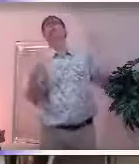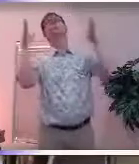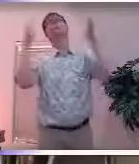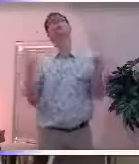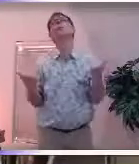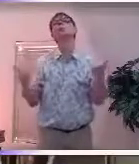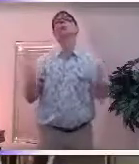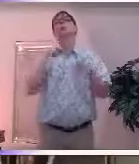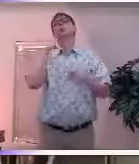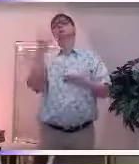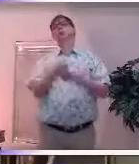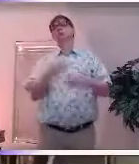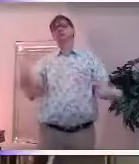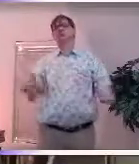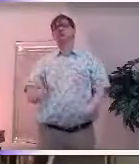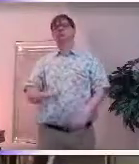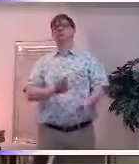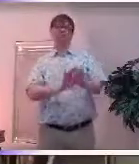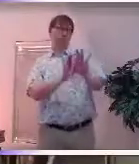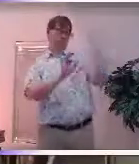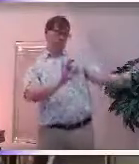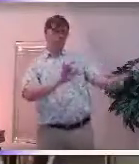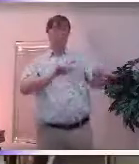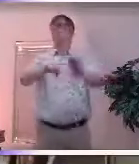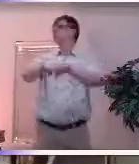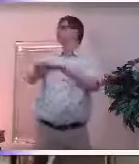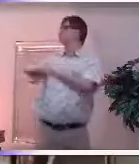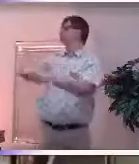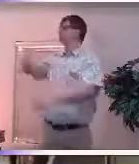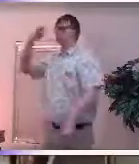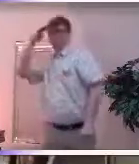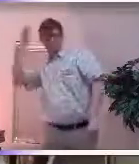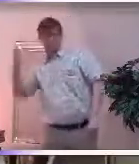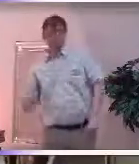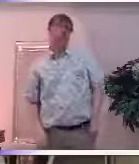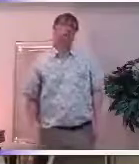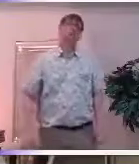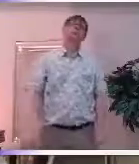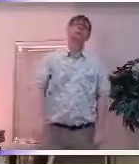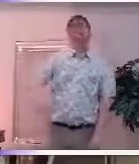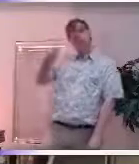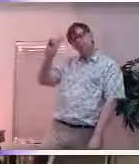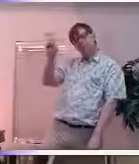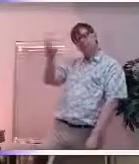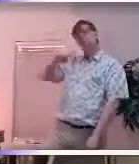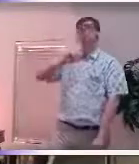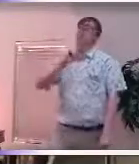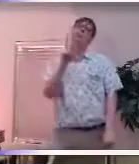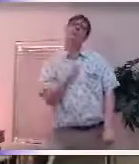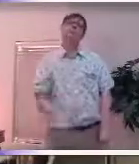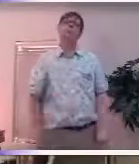survival as a species. So I thought you'd be interested in that. Here's another one.